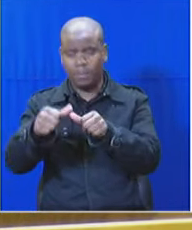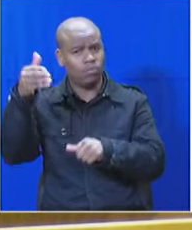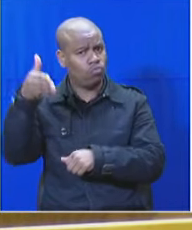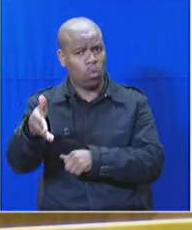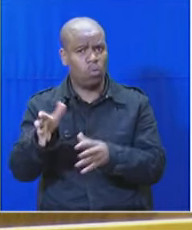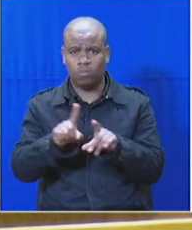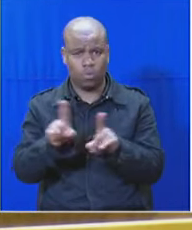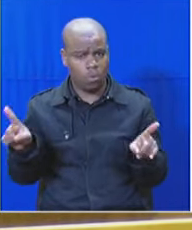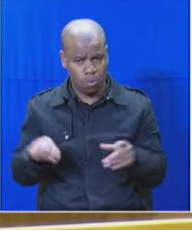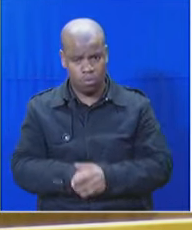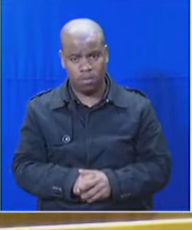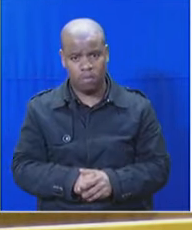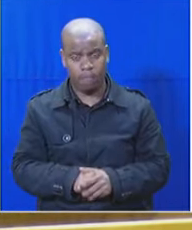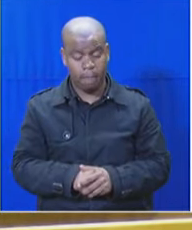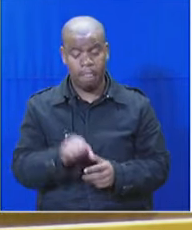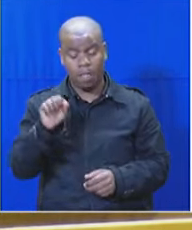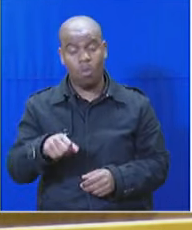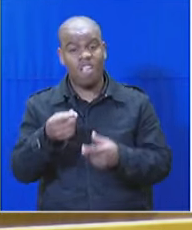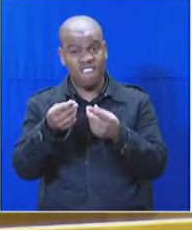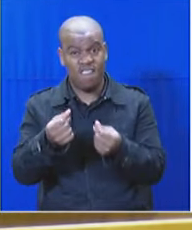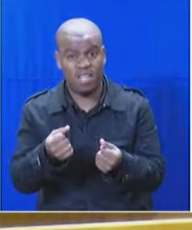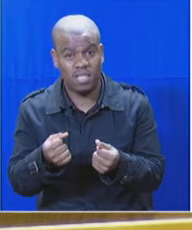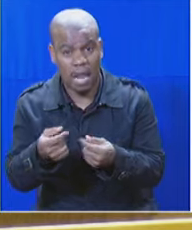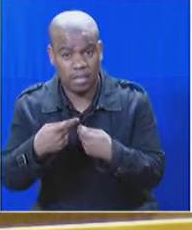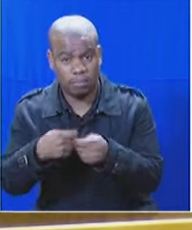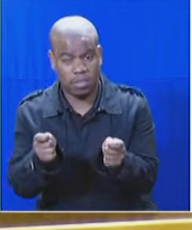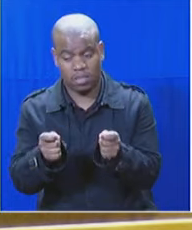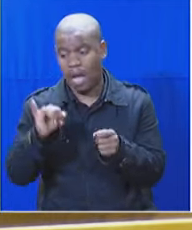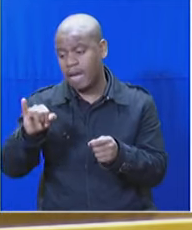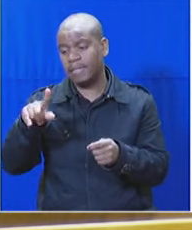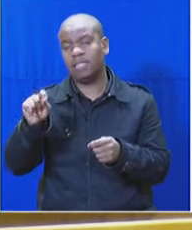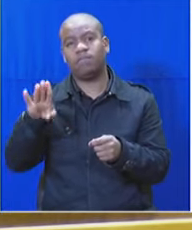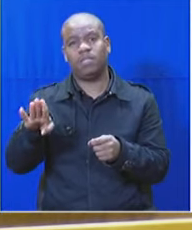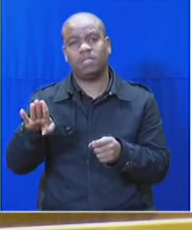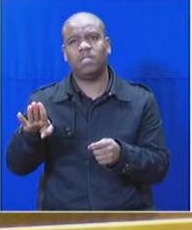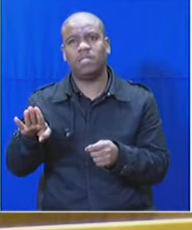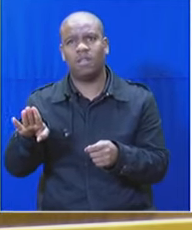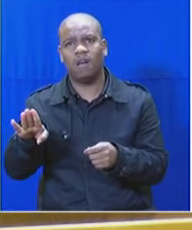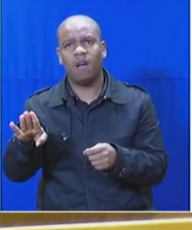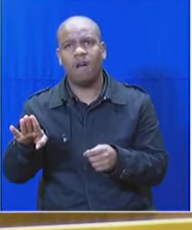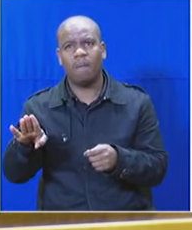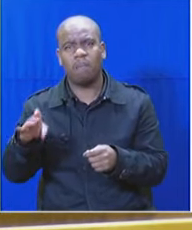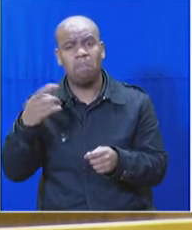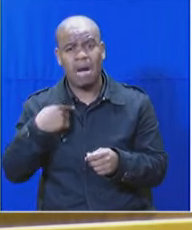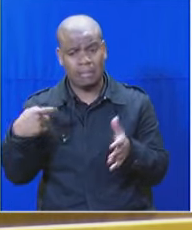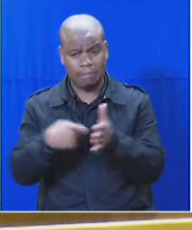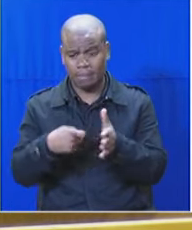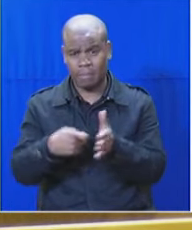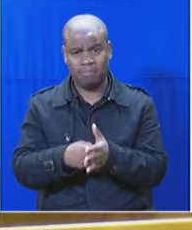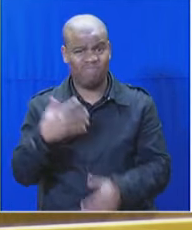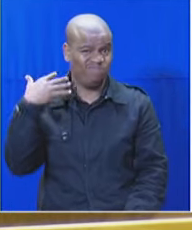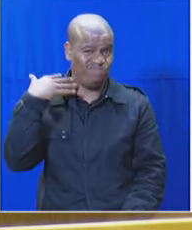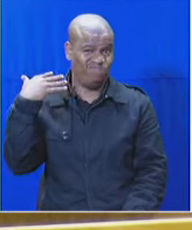doubt the financial expenditure, Minister ITP, we doubt. But nokuthenga ama-carpet we-million,